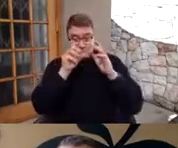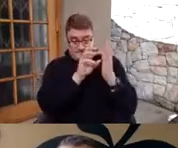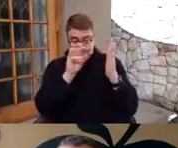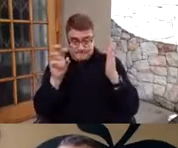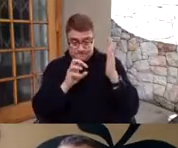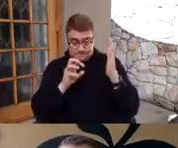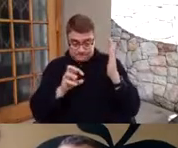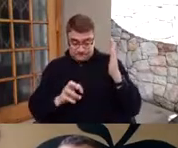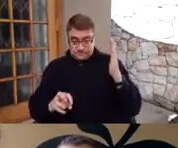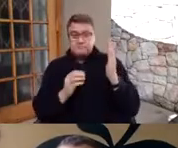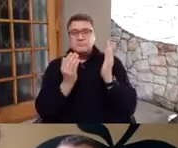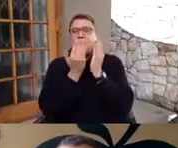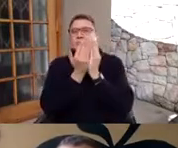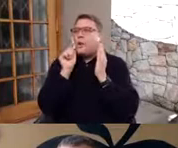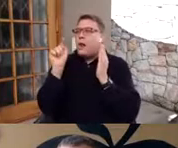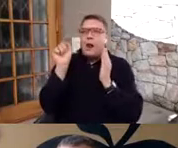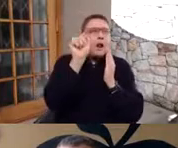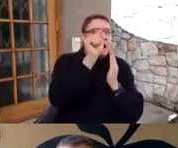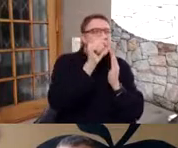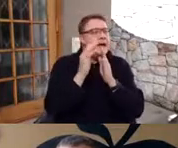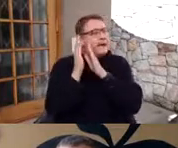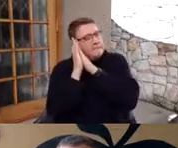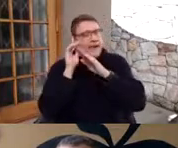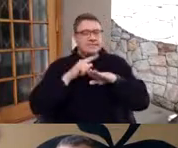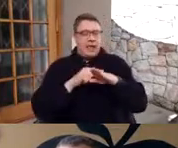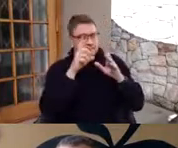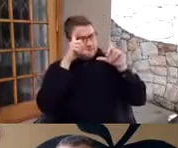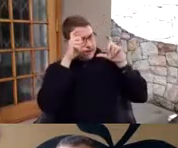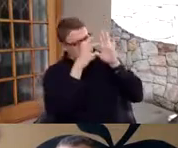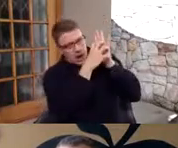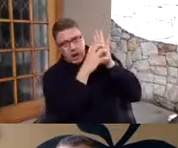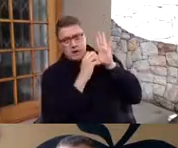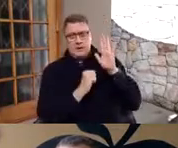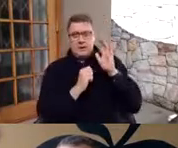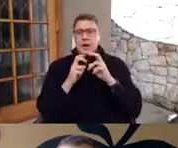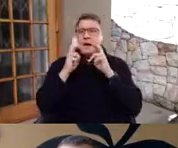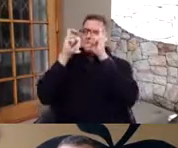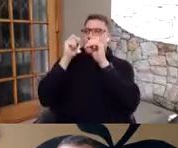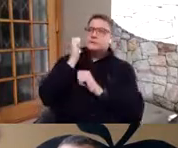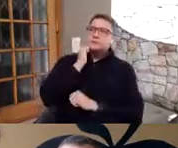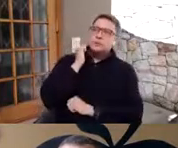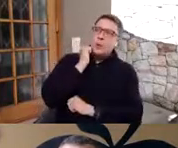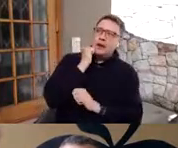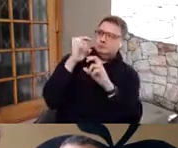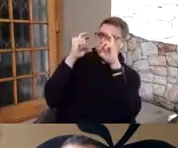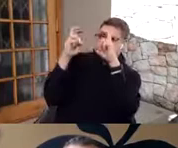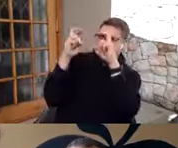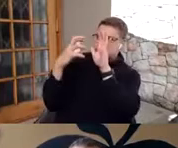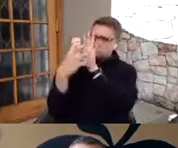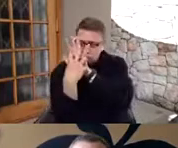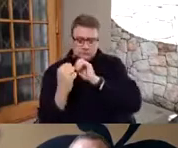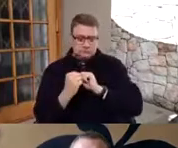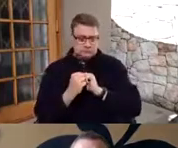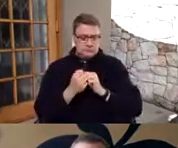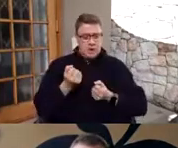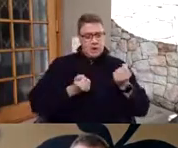school, of when it's time when you're going to bed, when you're waiting for the bus, or if it's time to leave with the car. Also, if you're going